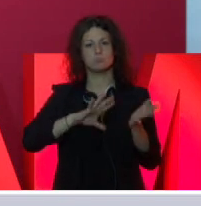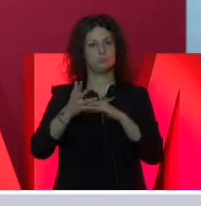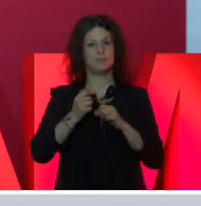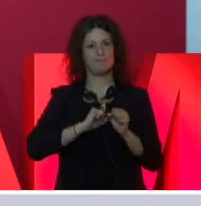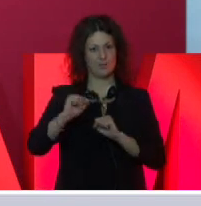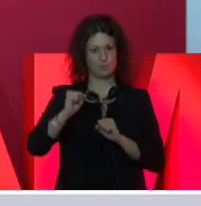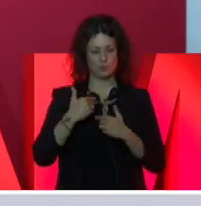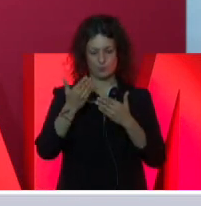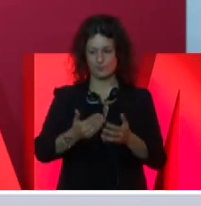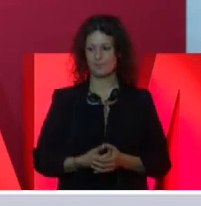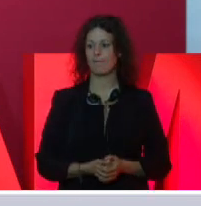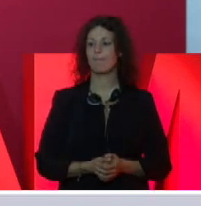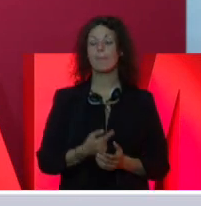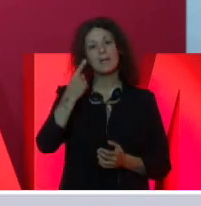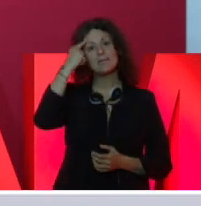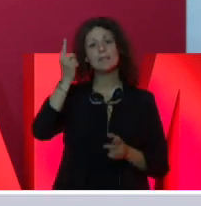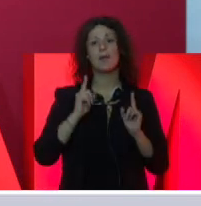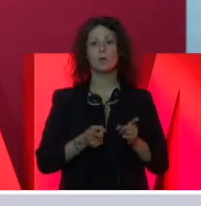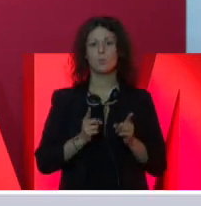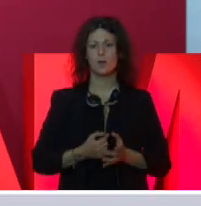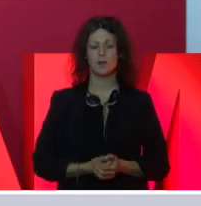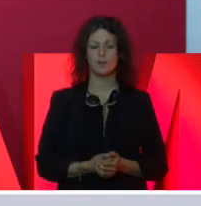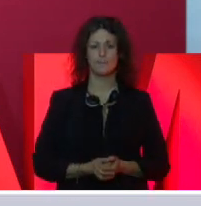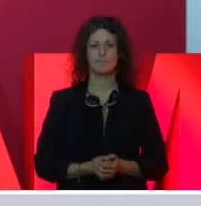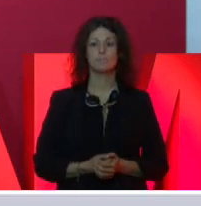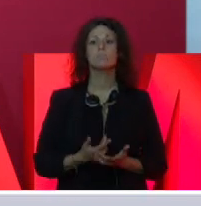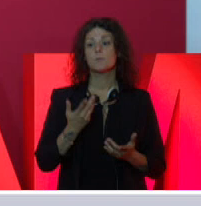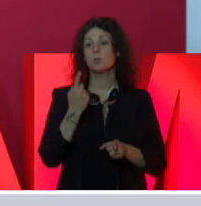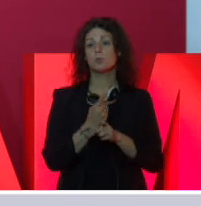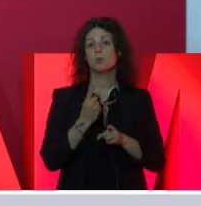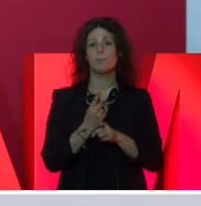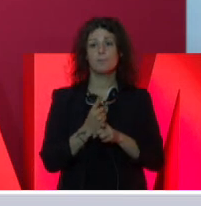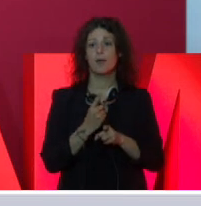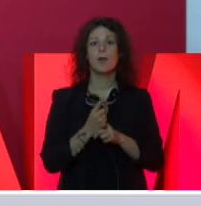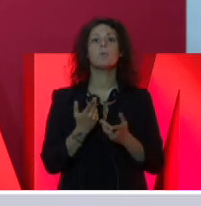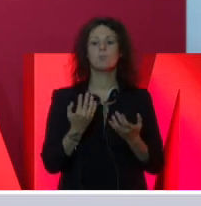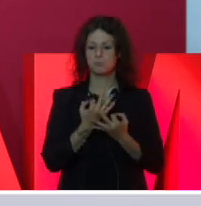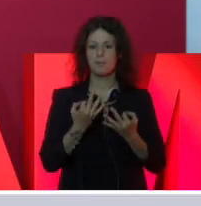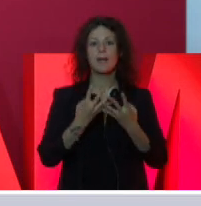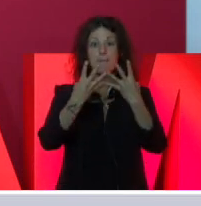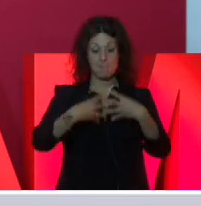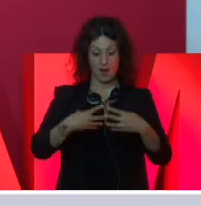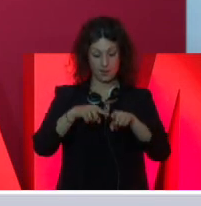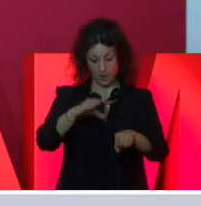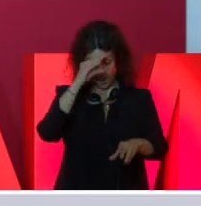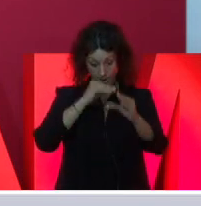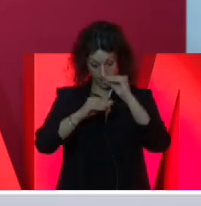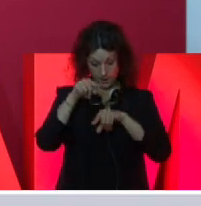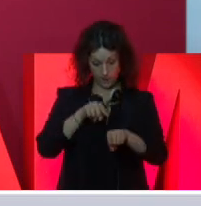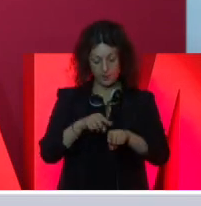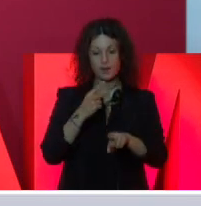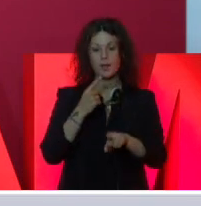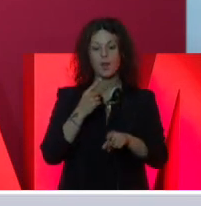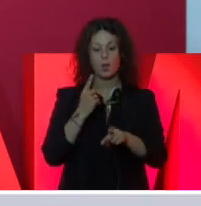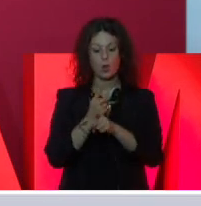is a problem we can fight against. We can fight against